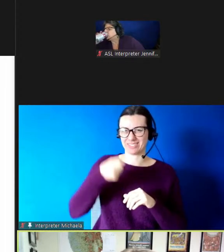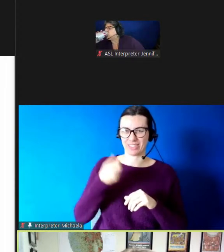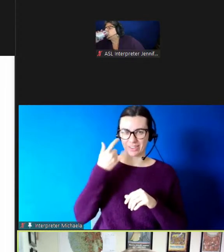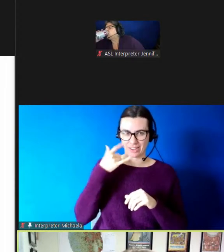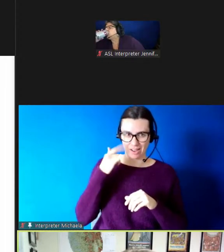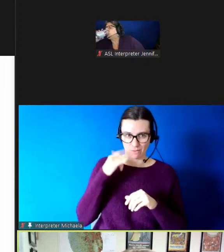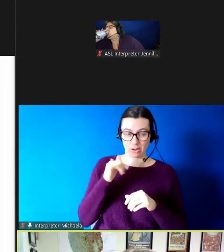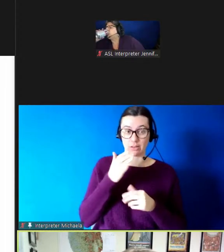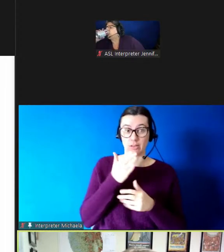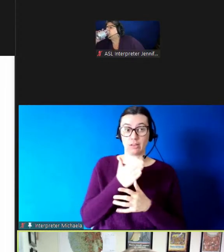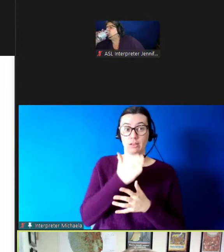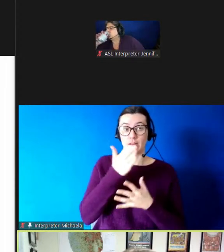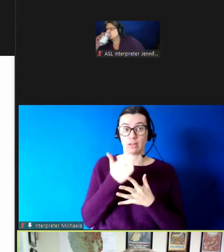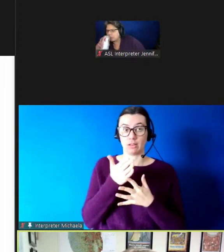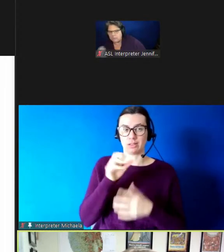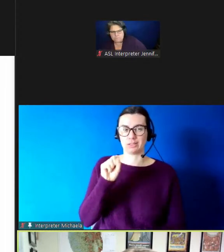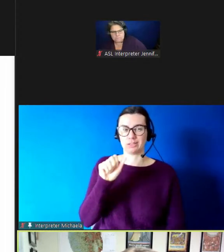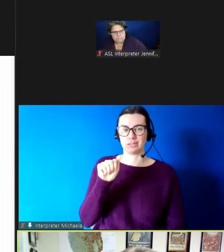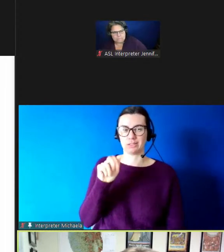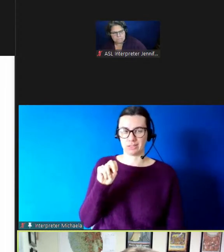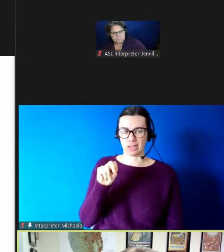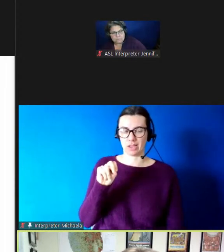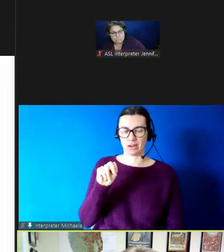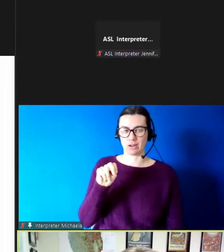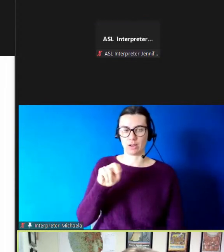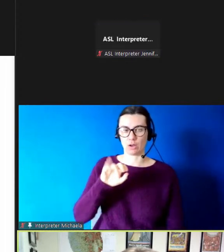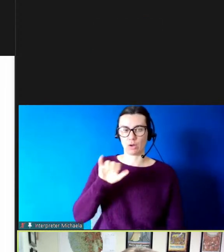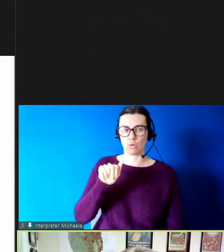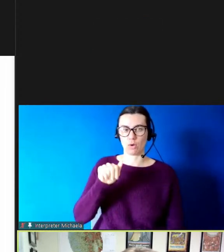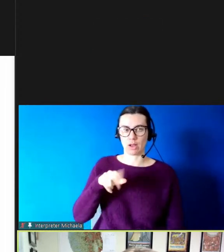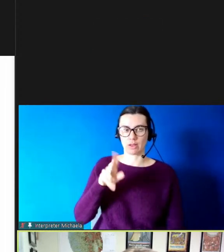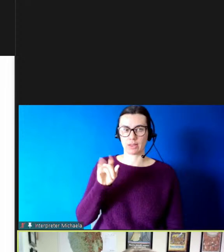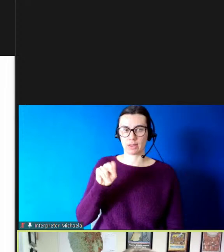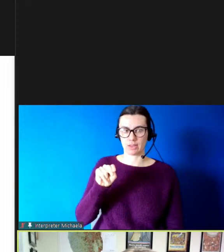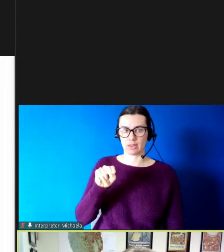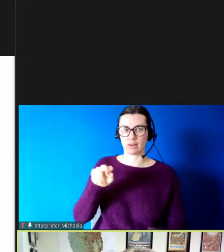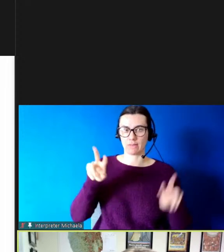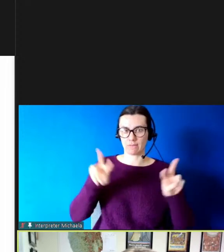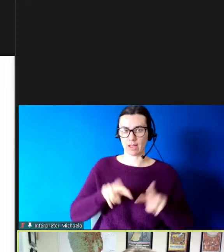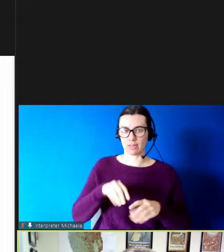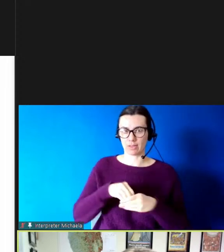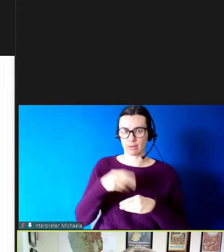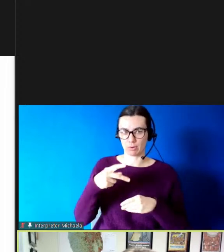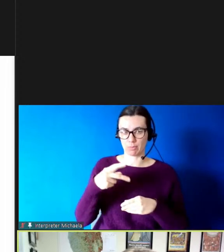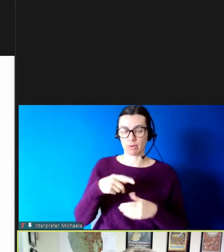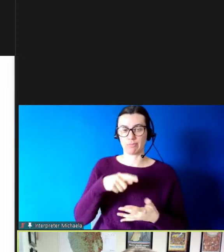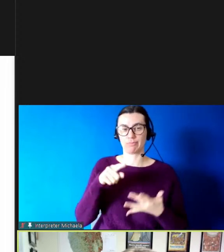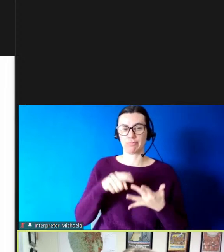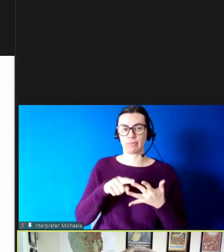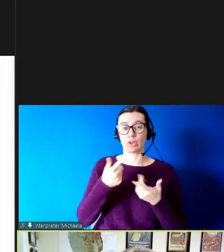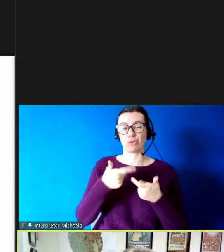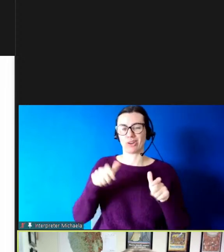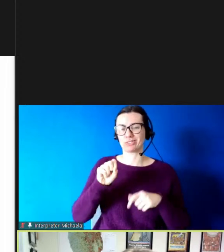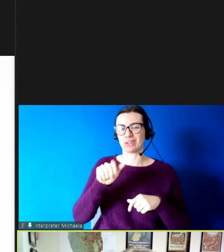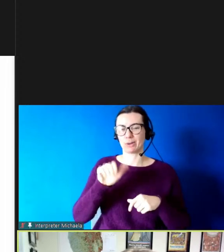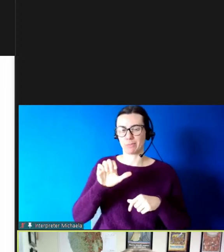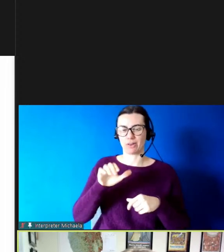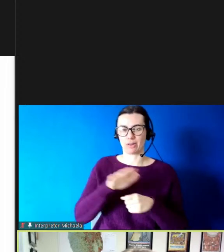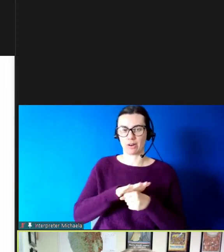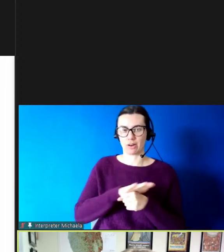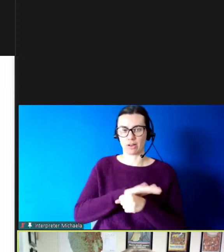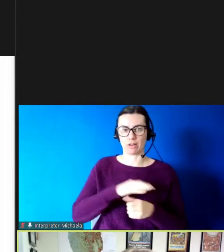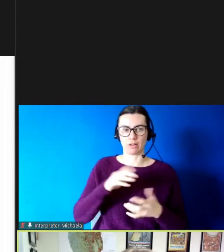San Joaquin Valley in purple, and Greater Sacramento in red. Abajo